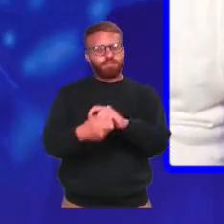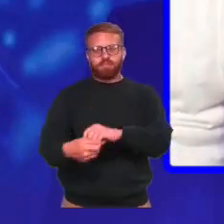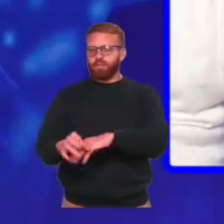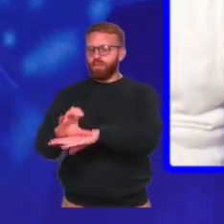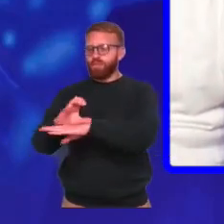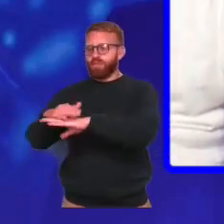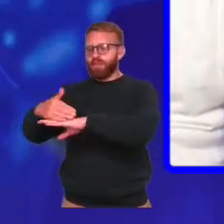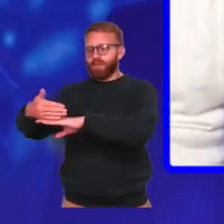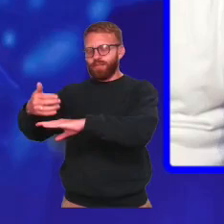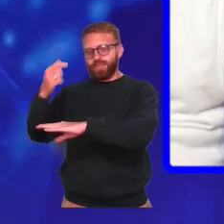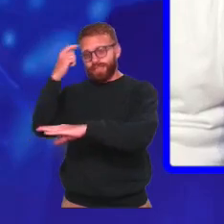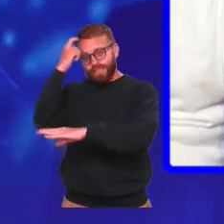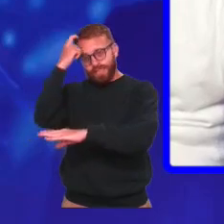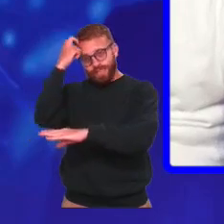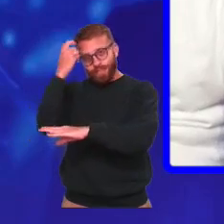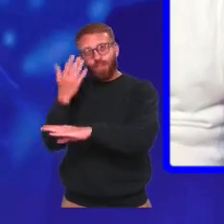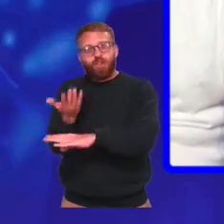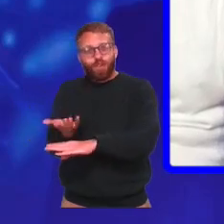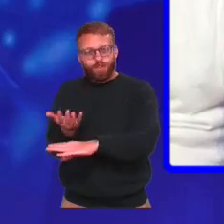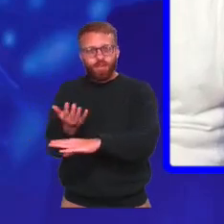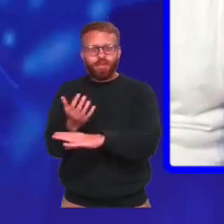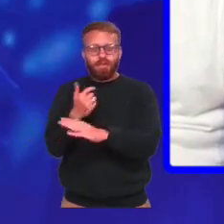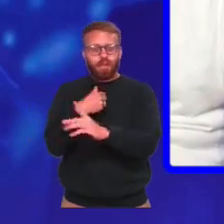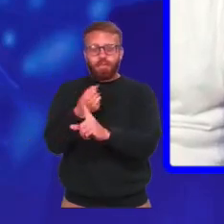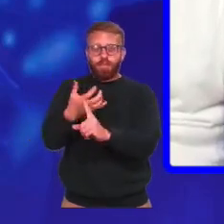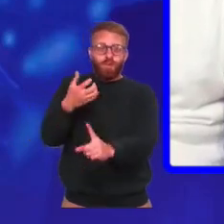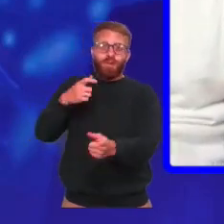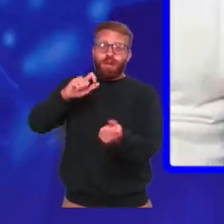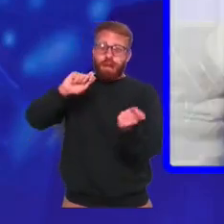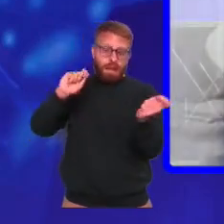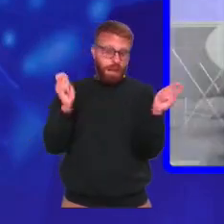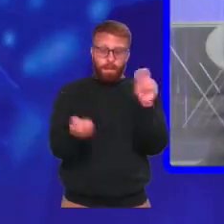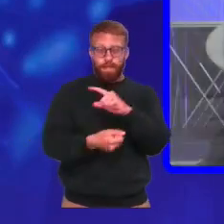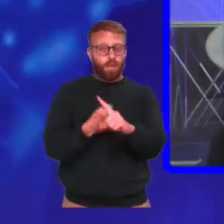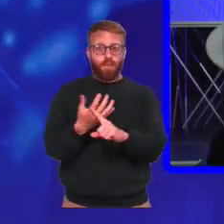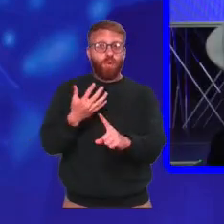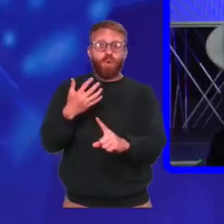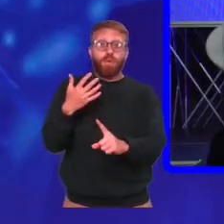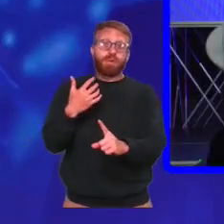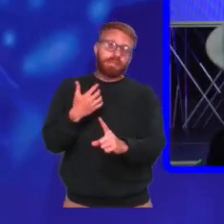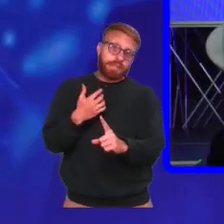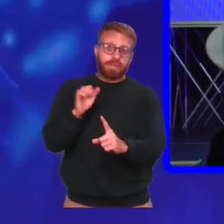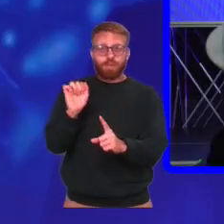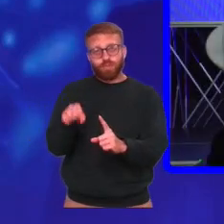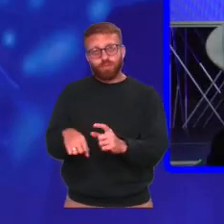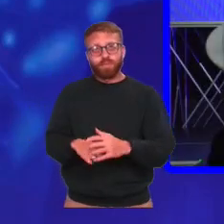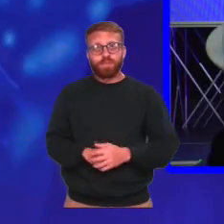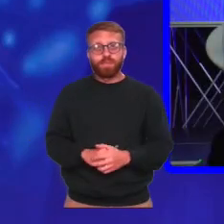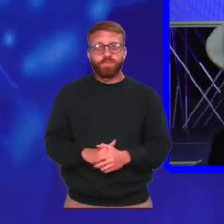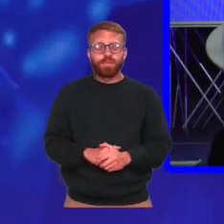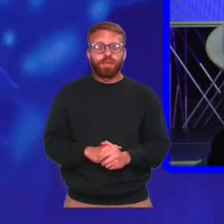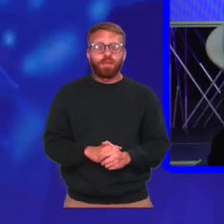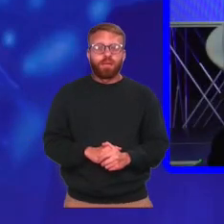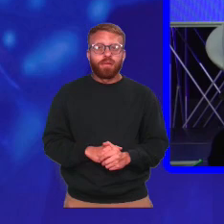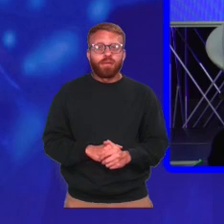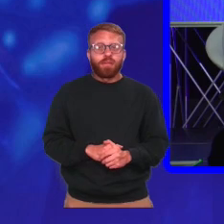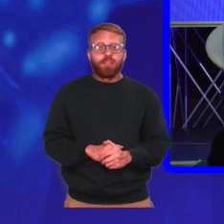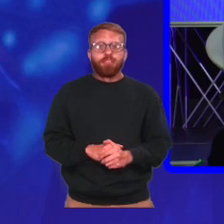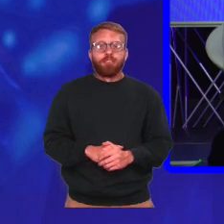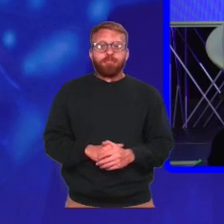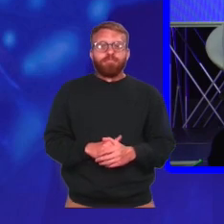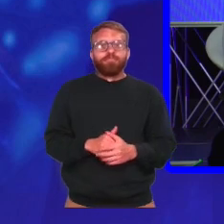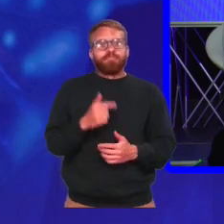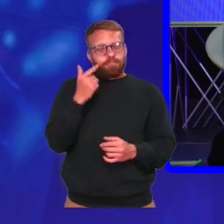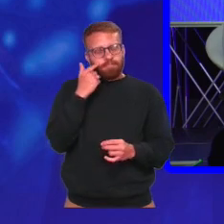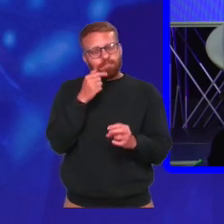change impact the studios internally? Well, for the technology side of things,